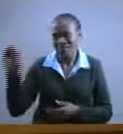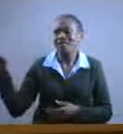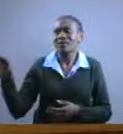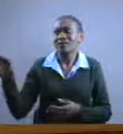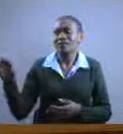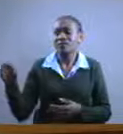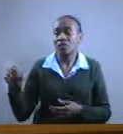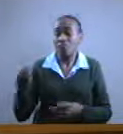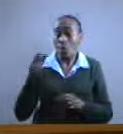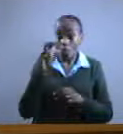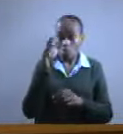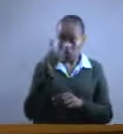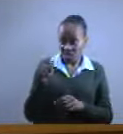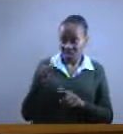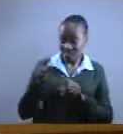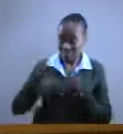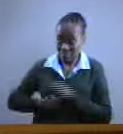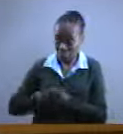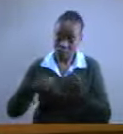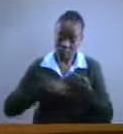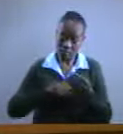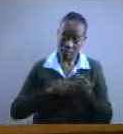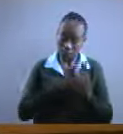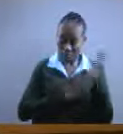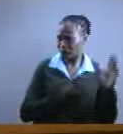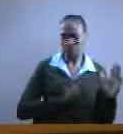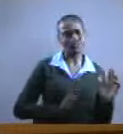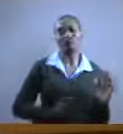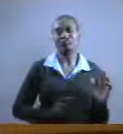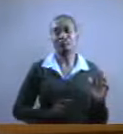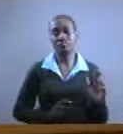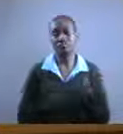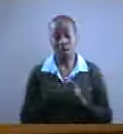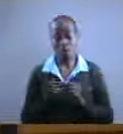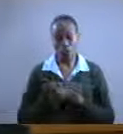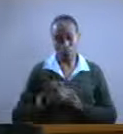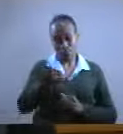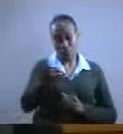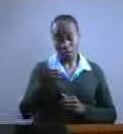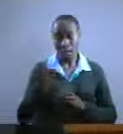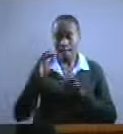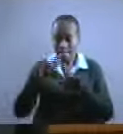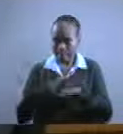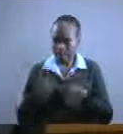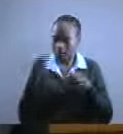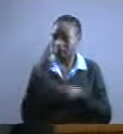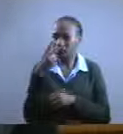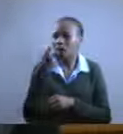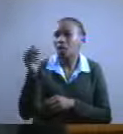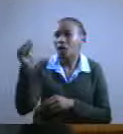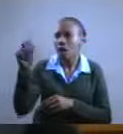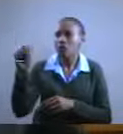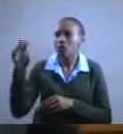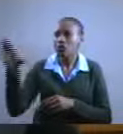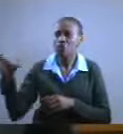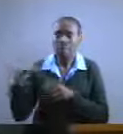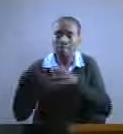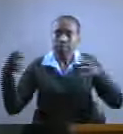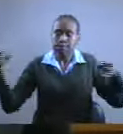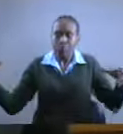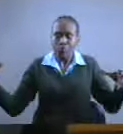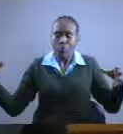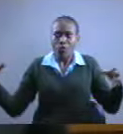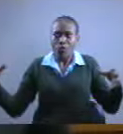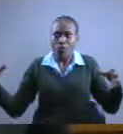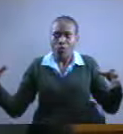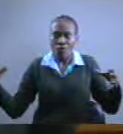DA does not support this bill. And I hope this Parliament never again sees a day when the ANC's majority shuts down the